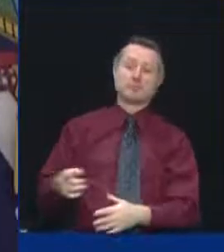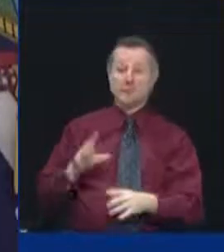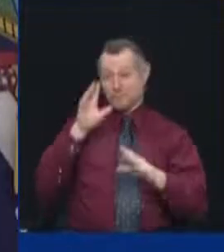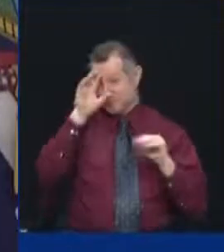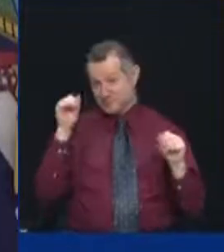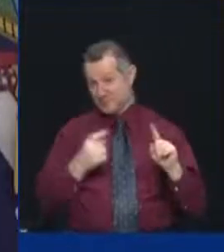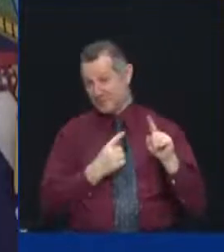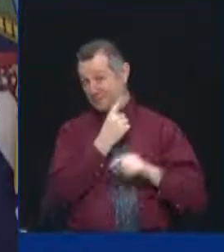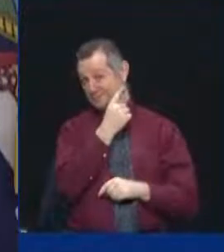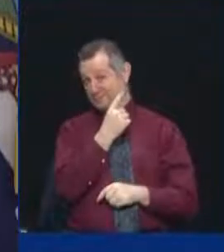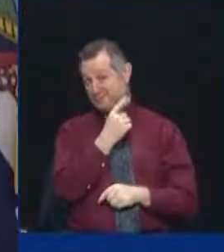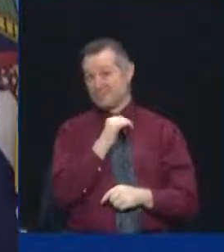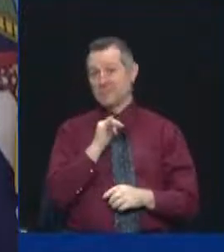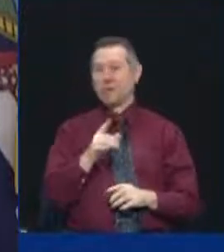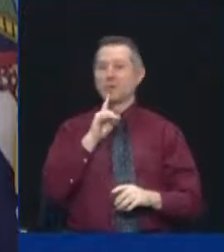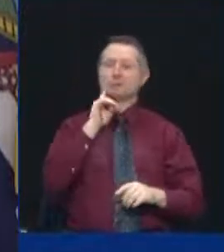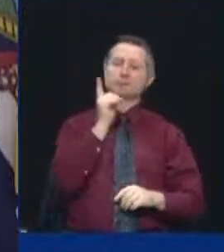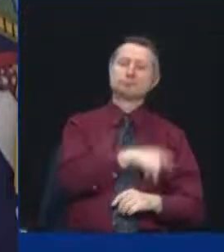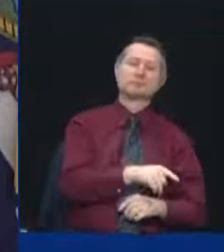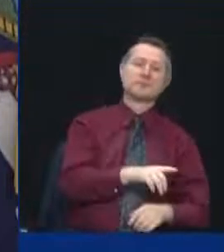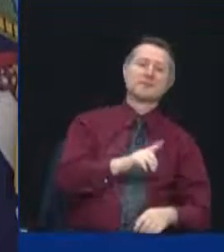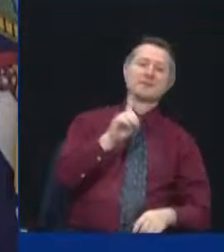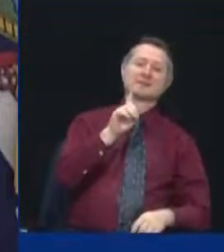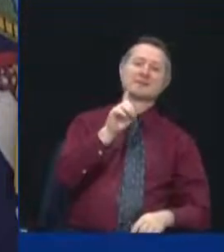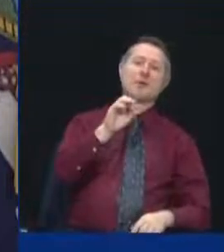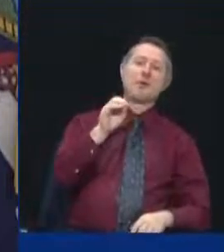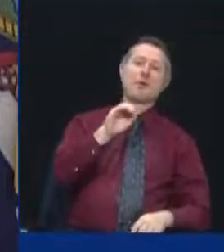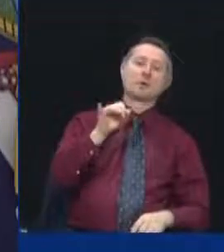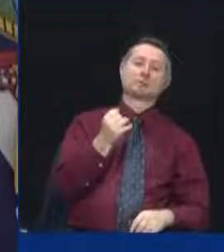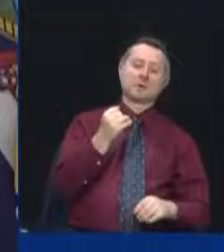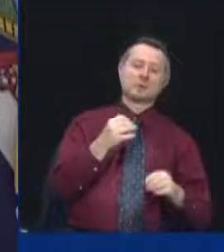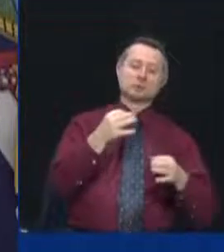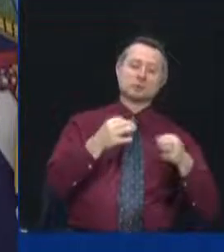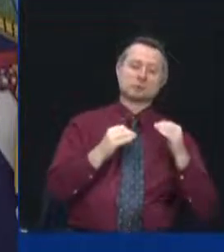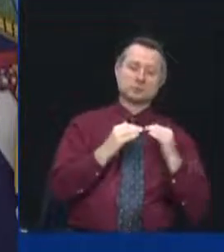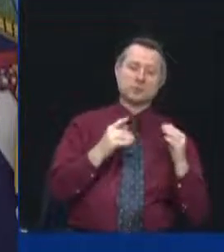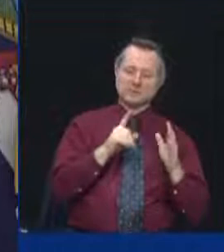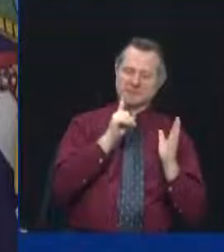has the Department of Justice started an investigation against those